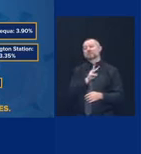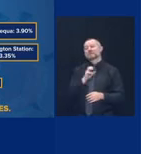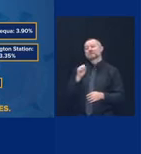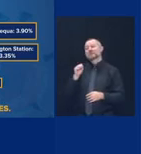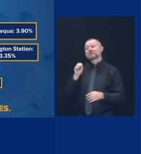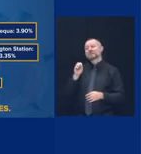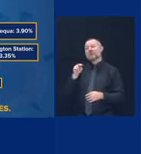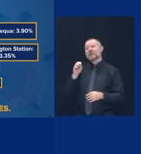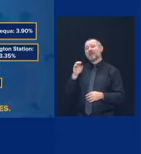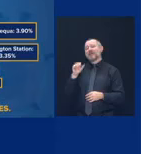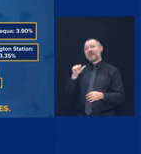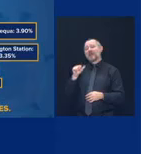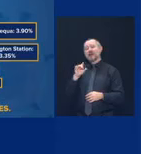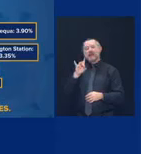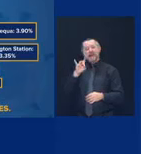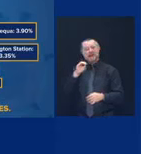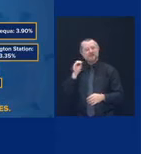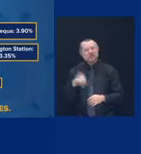Lancaster, 9%.